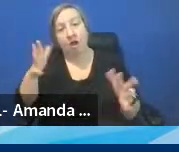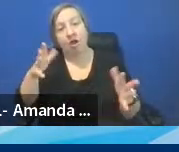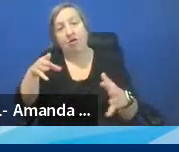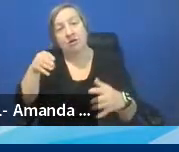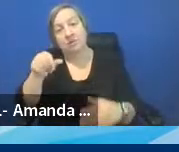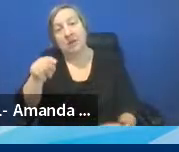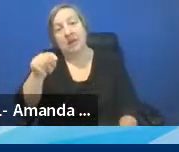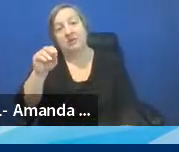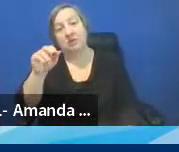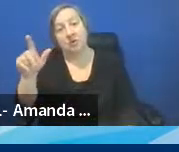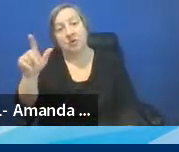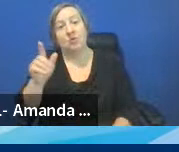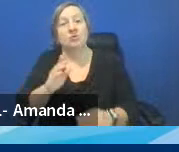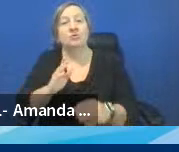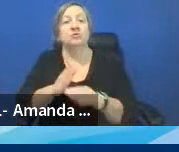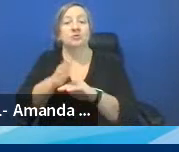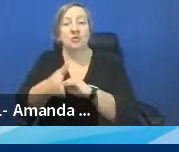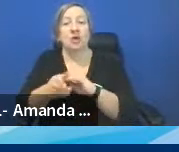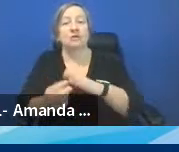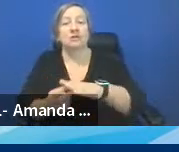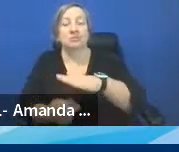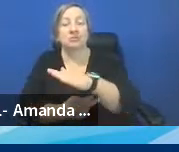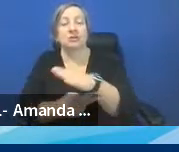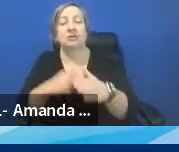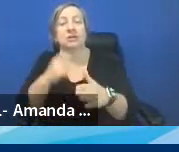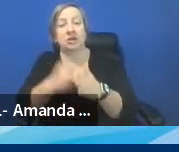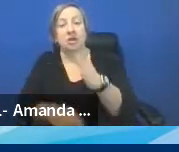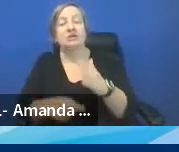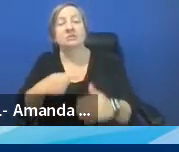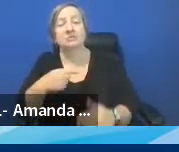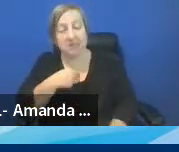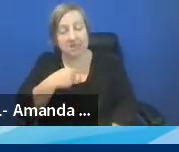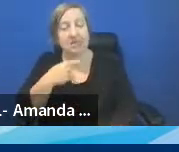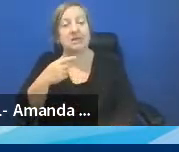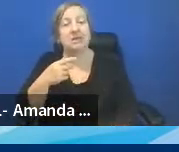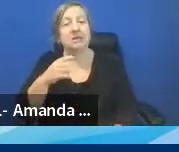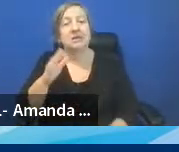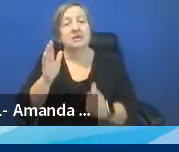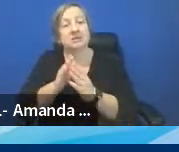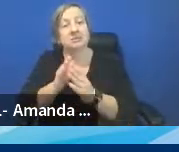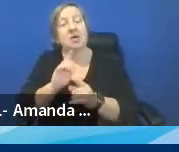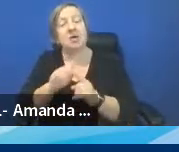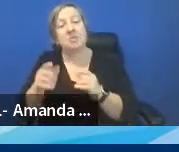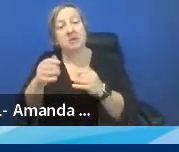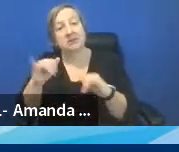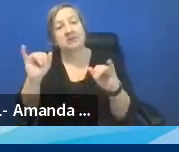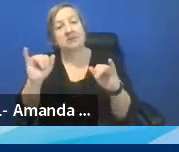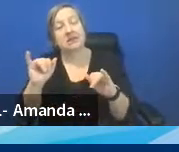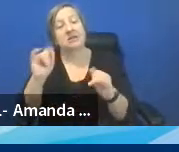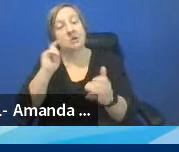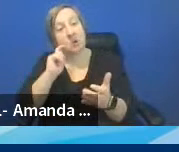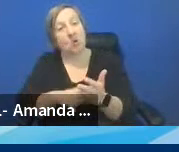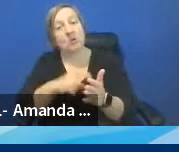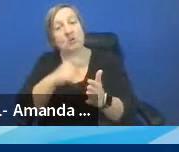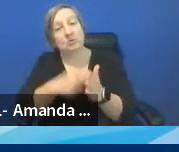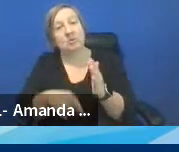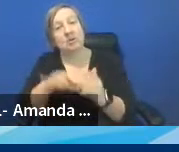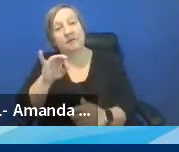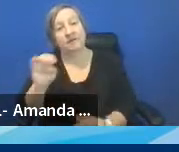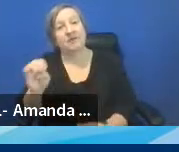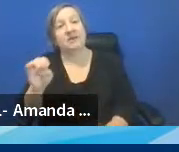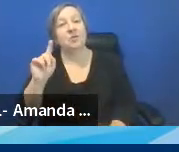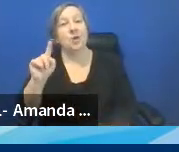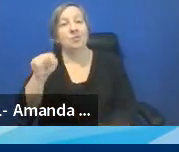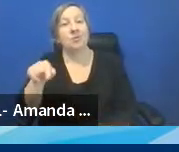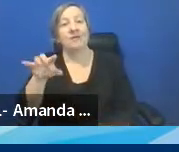a toll to cross that bridge. It cost me a small but still noticeable fee,